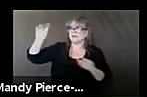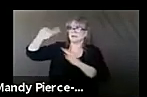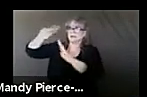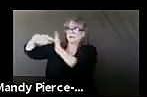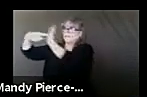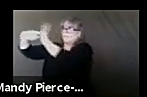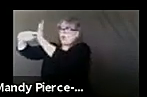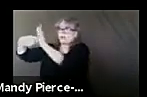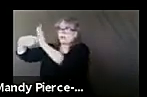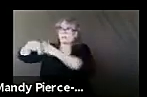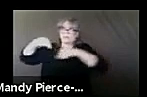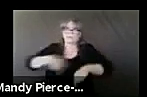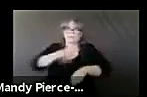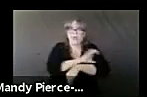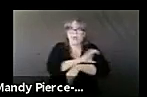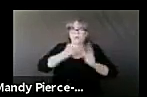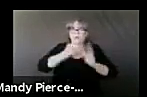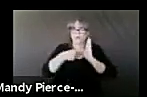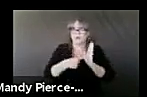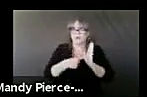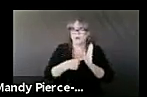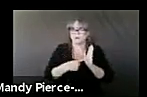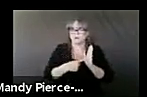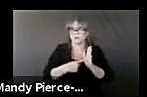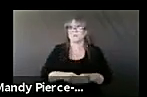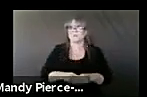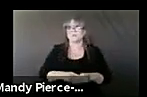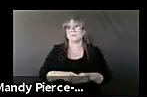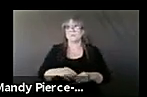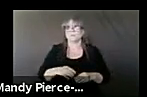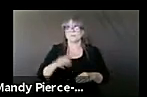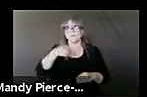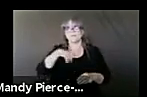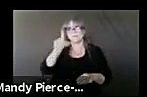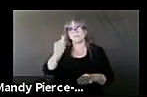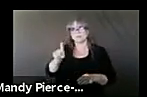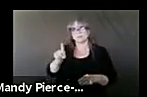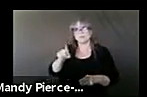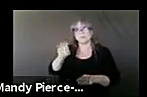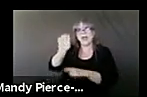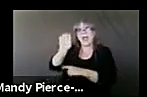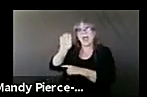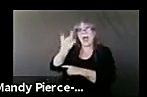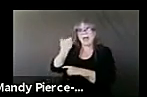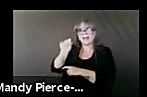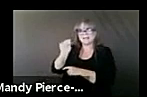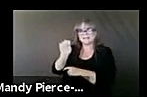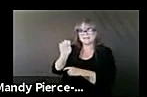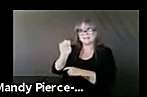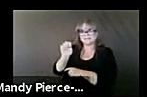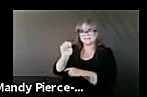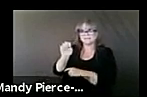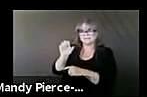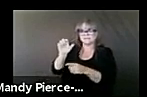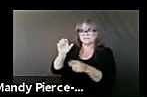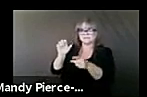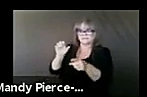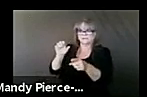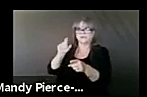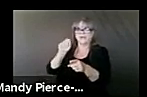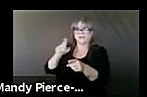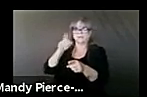Arnold at Colorado Community Media. Is the statewide stay-at-home order in its current form the broadest or most restrictive action the state could